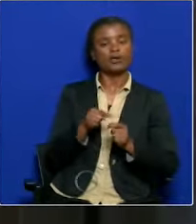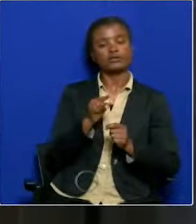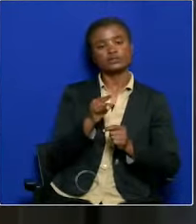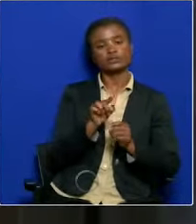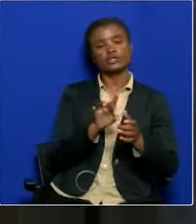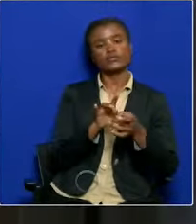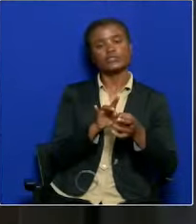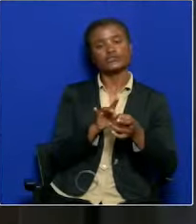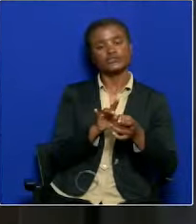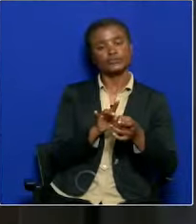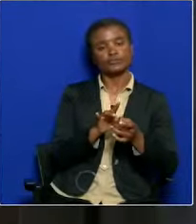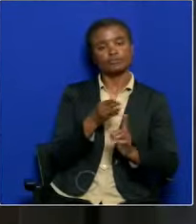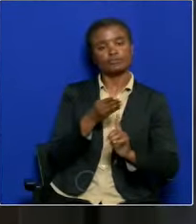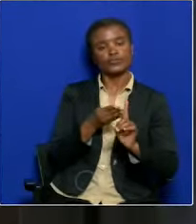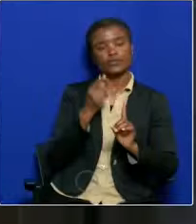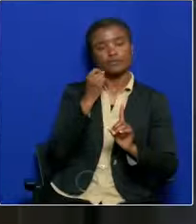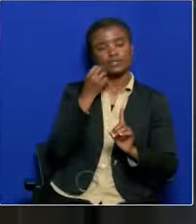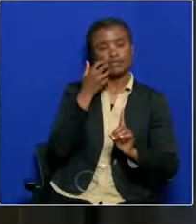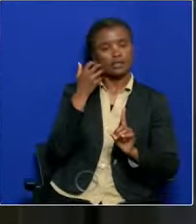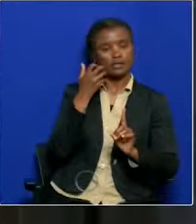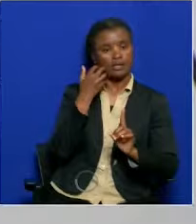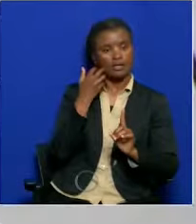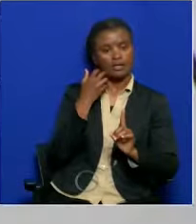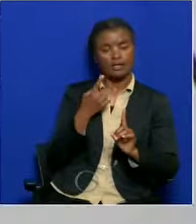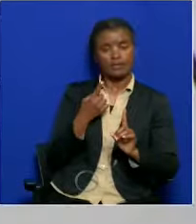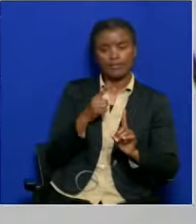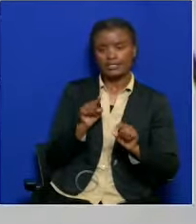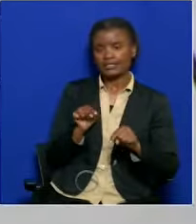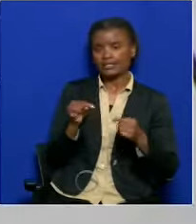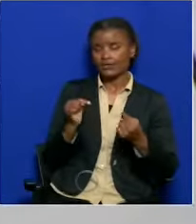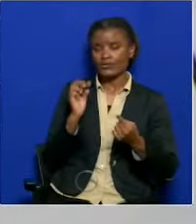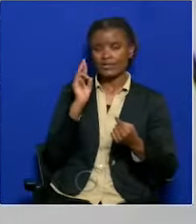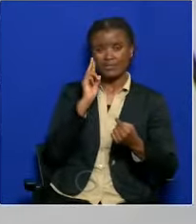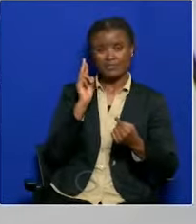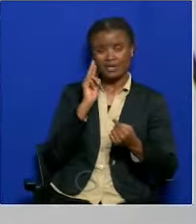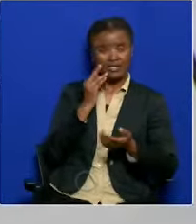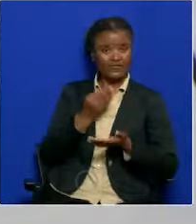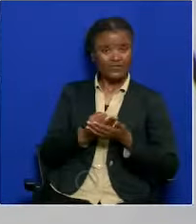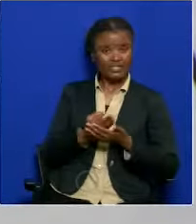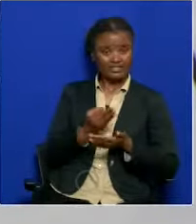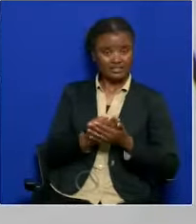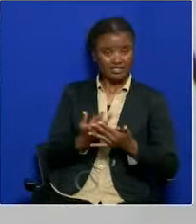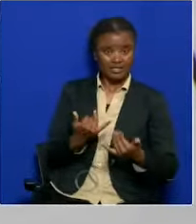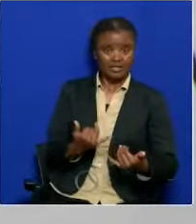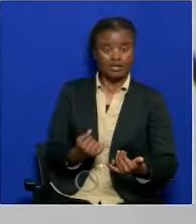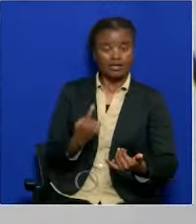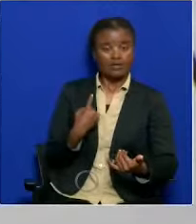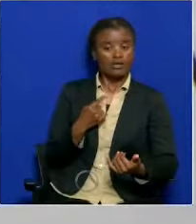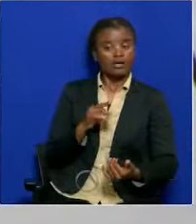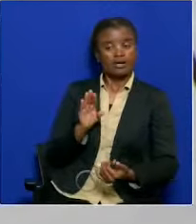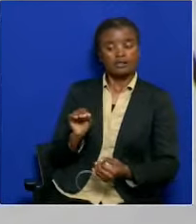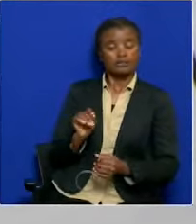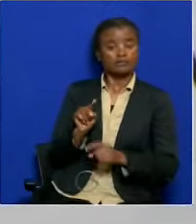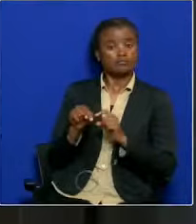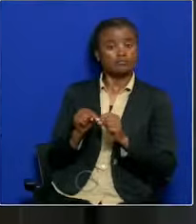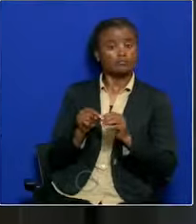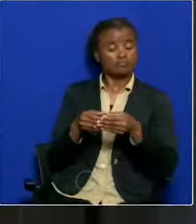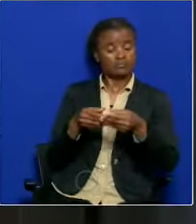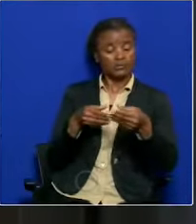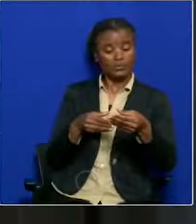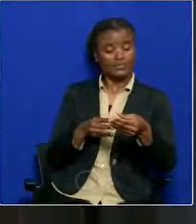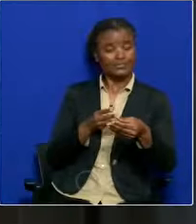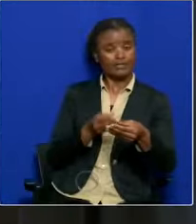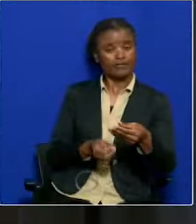be that you don't remember these facts until you are confronted with documents. I mean, even this bundle, you've had